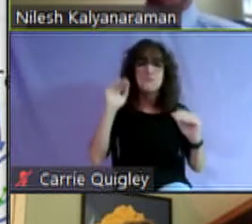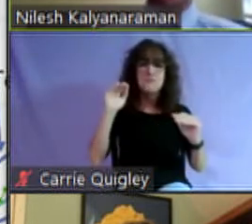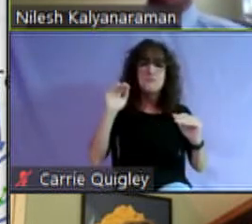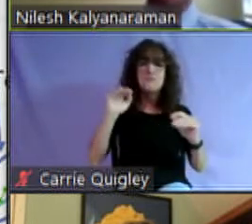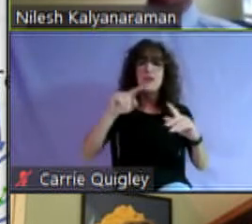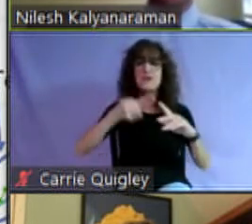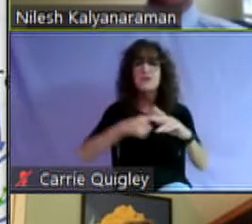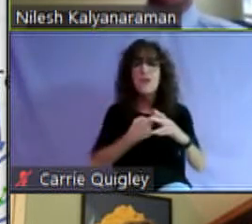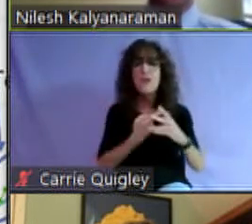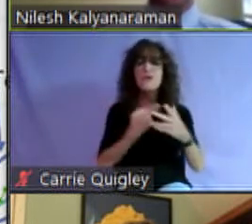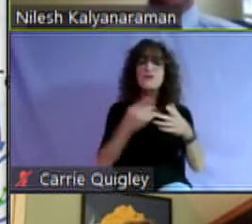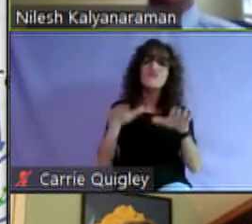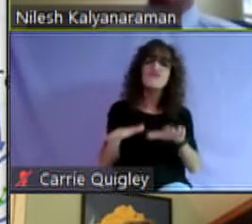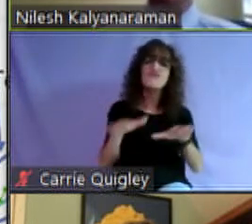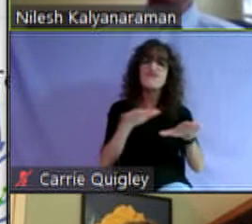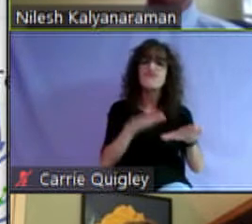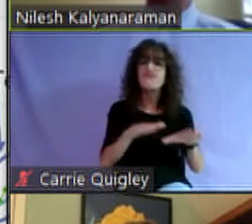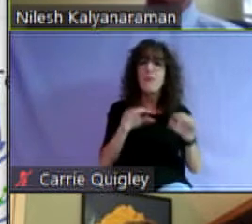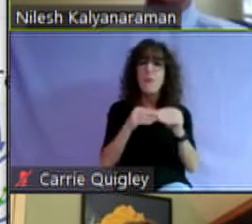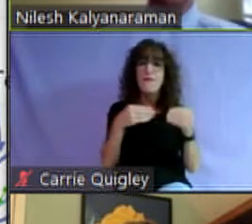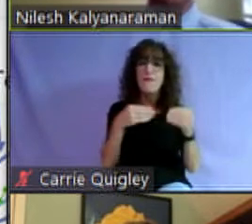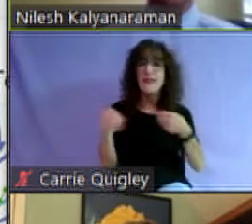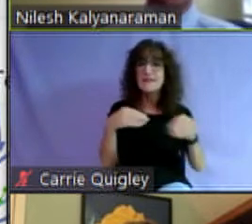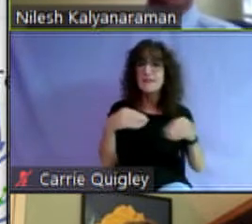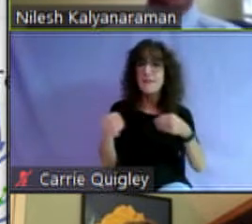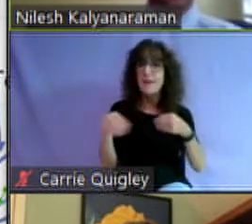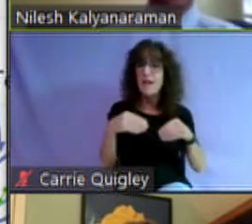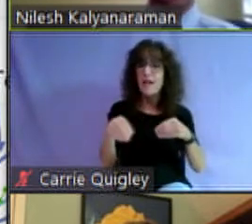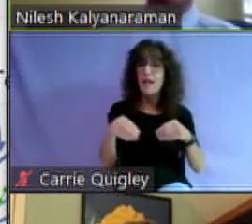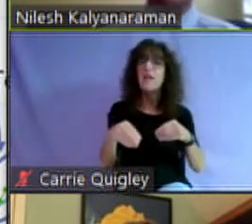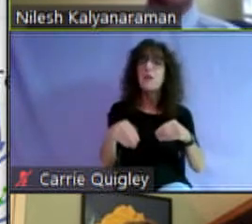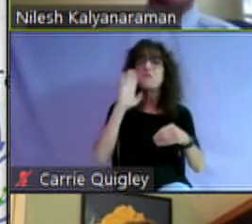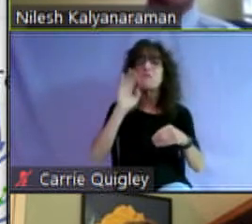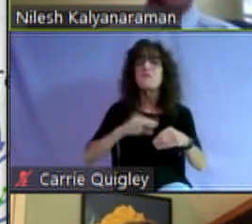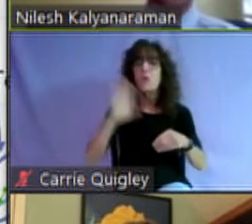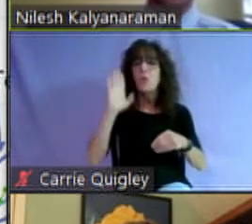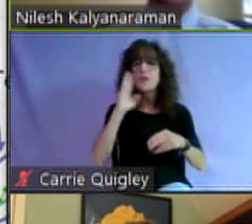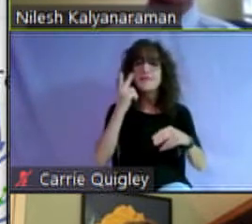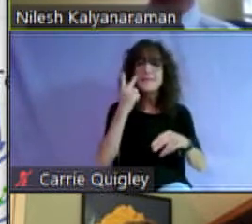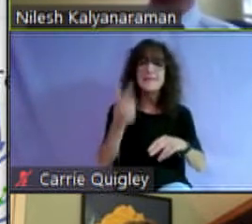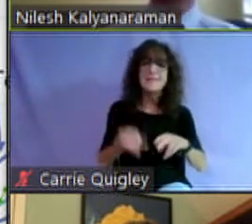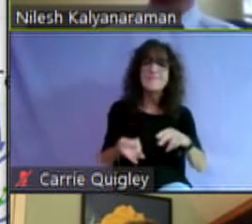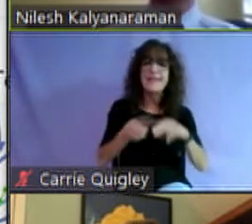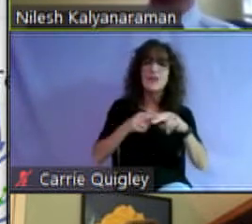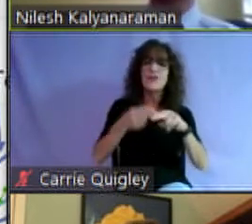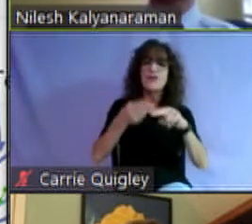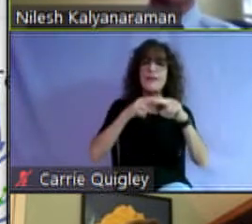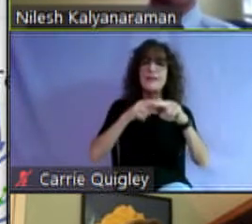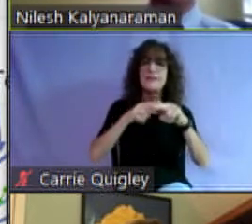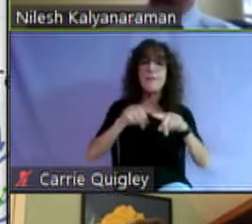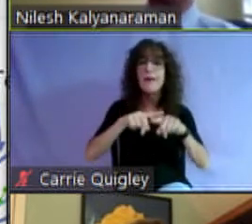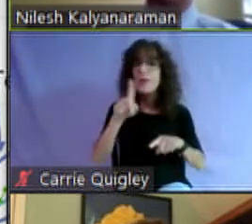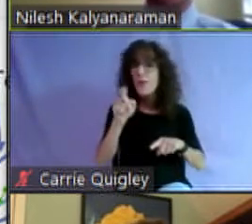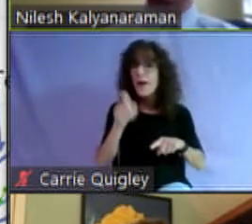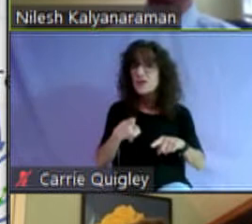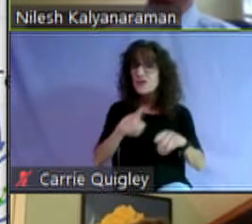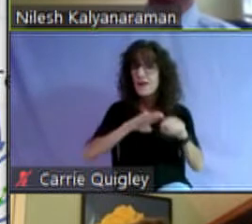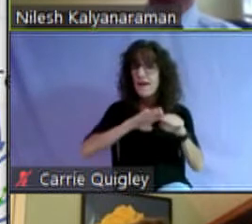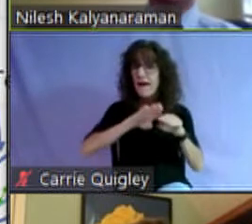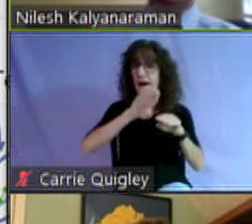to relax restrictions, that we would see an increase in the case rate. And really the question was, would we be able to flatten out